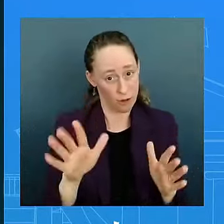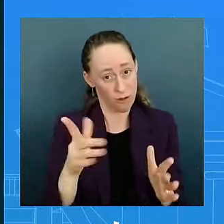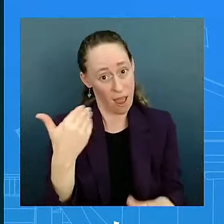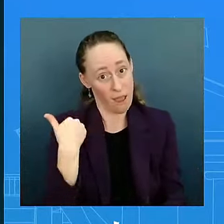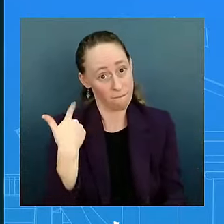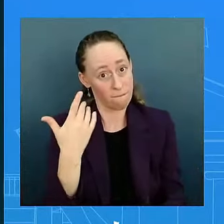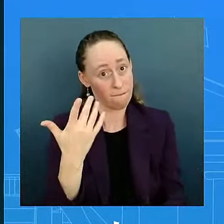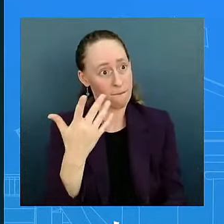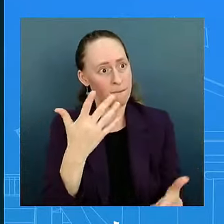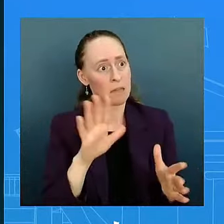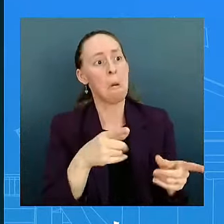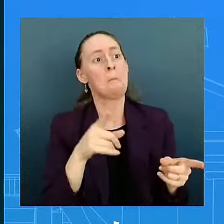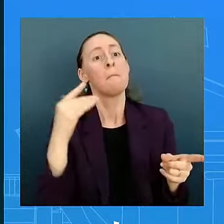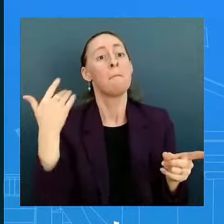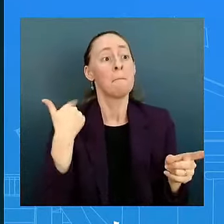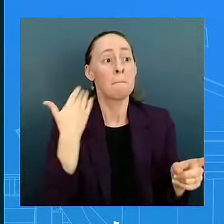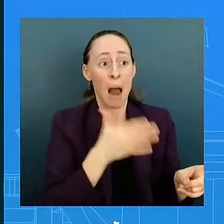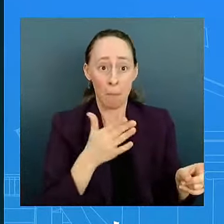really important. Look,